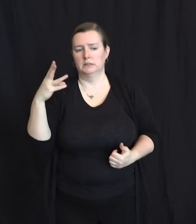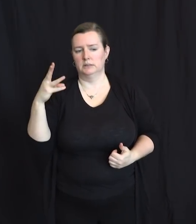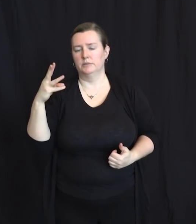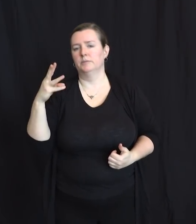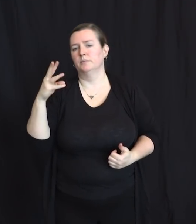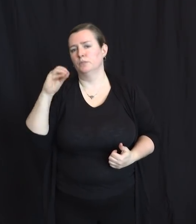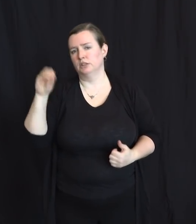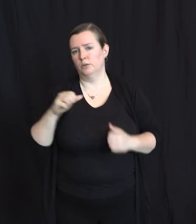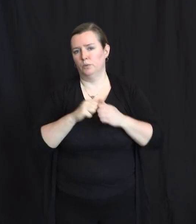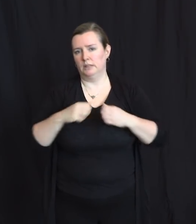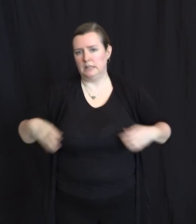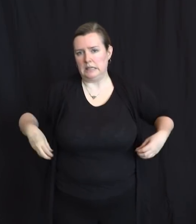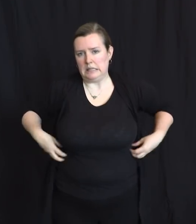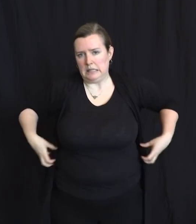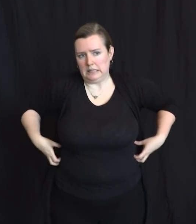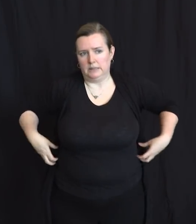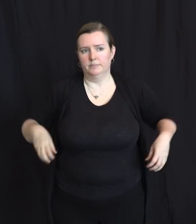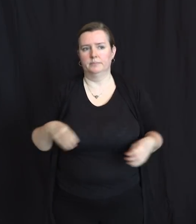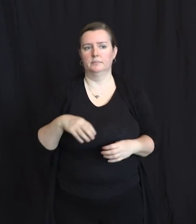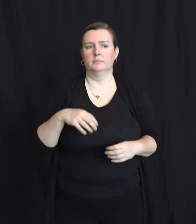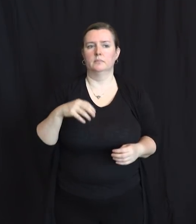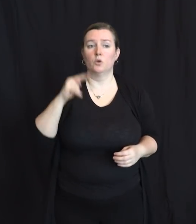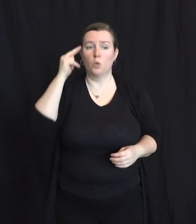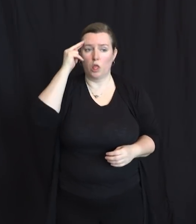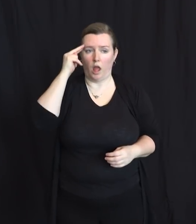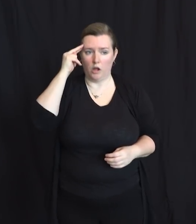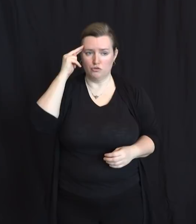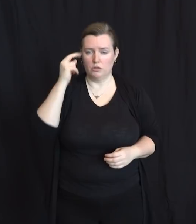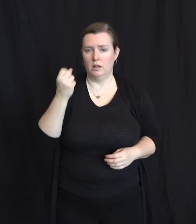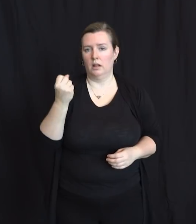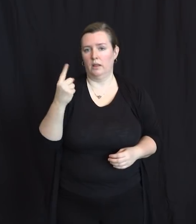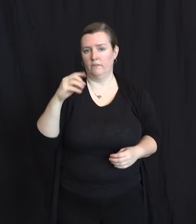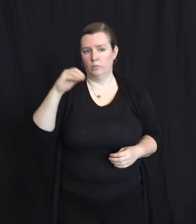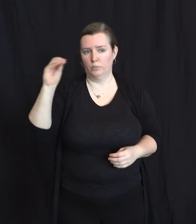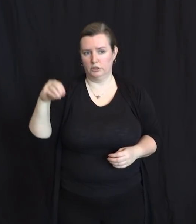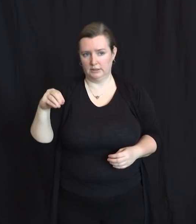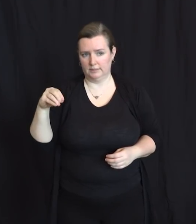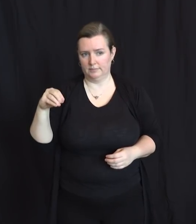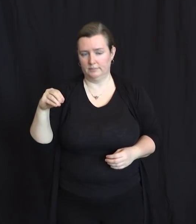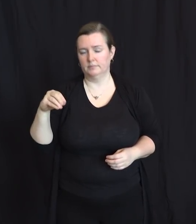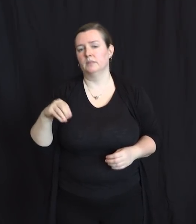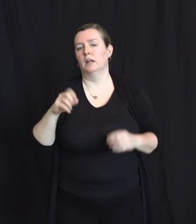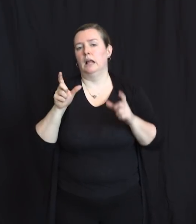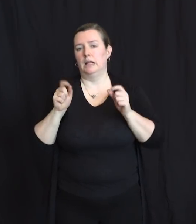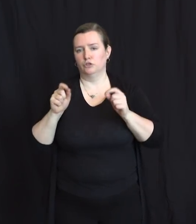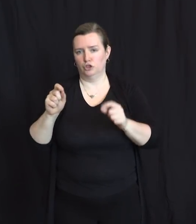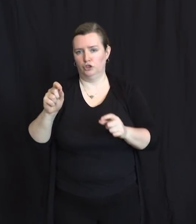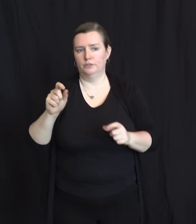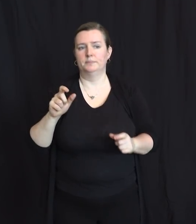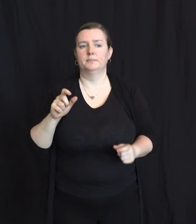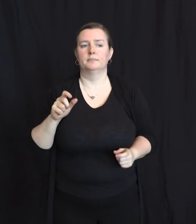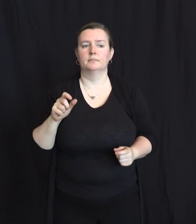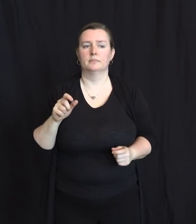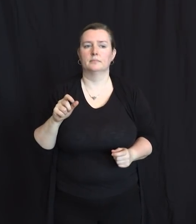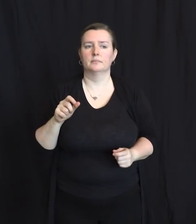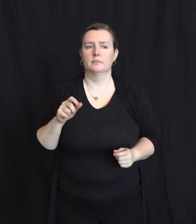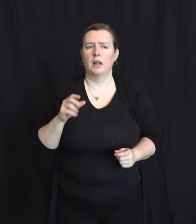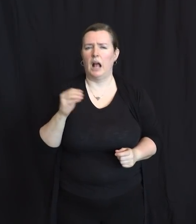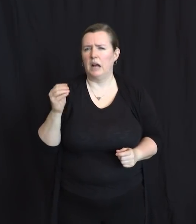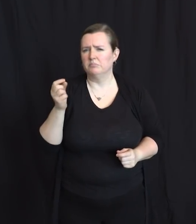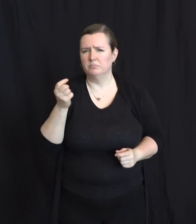neurological disability, 11% had cancer, and 31% had other chronic